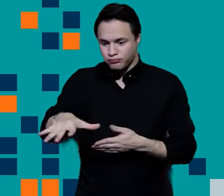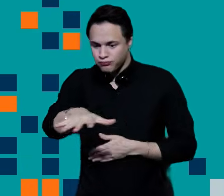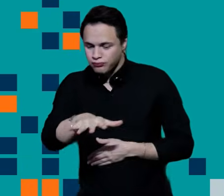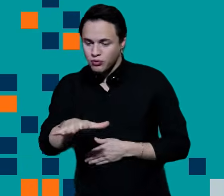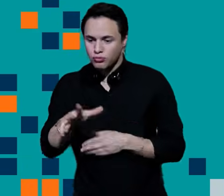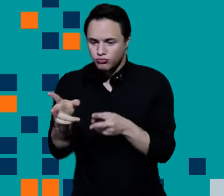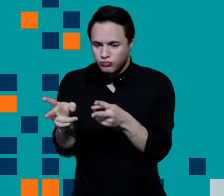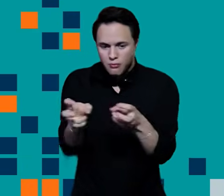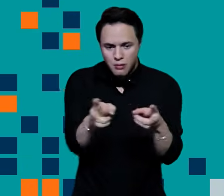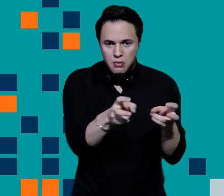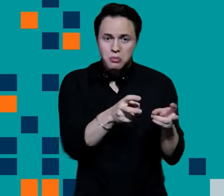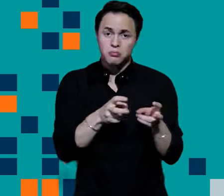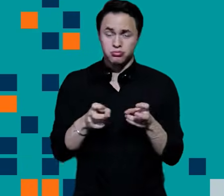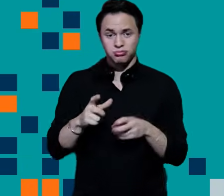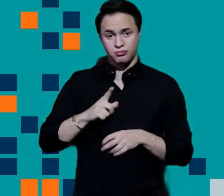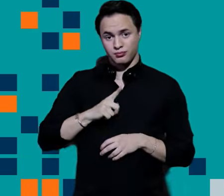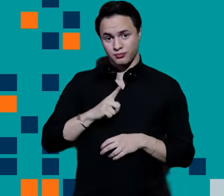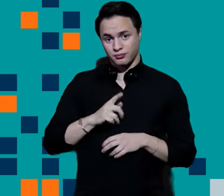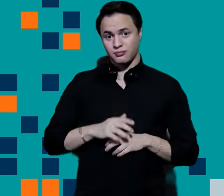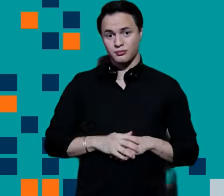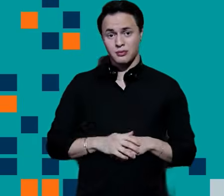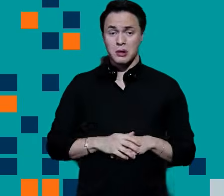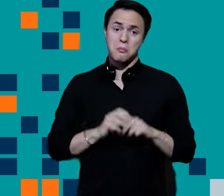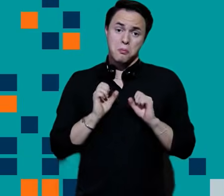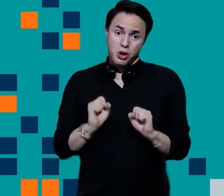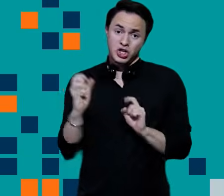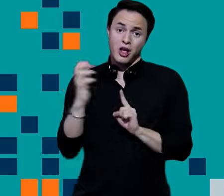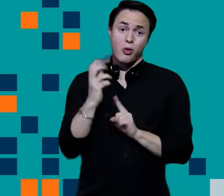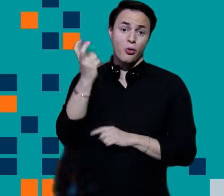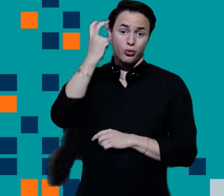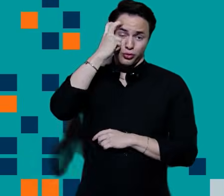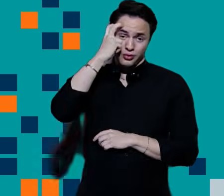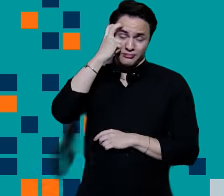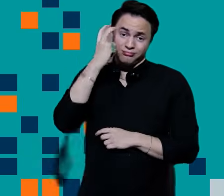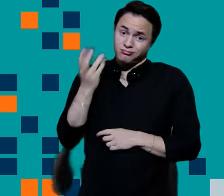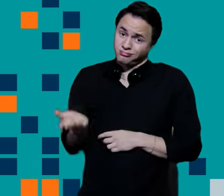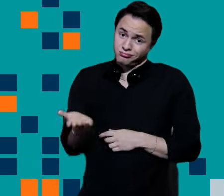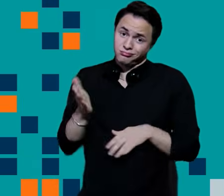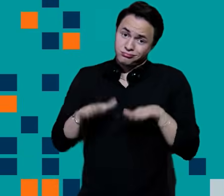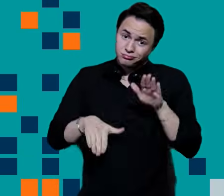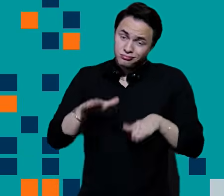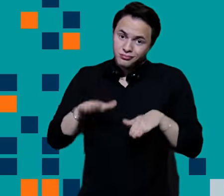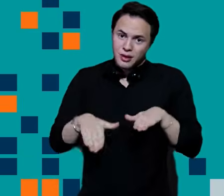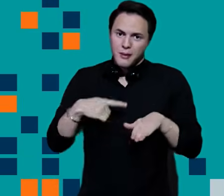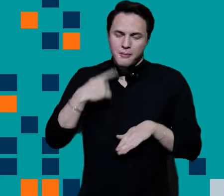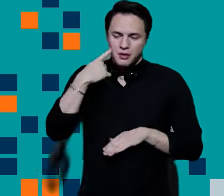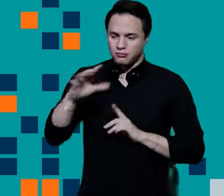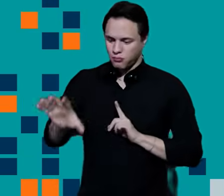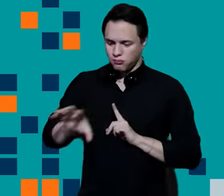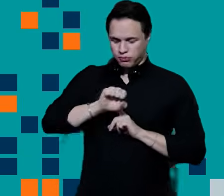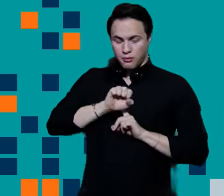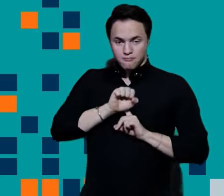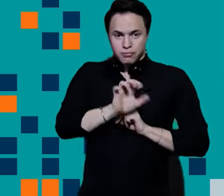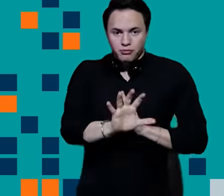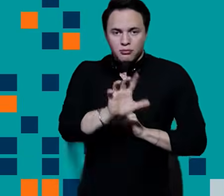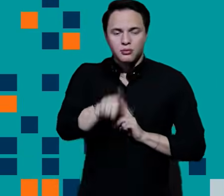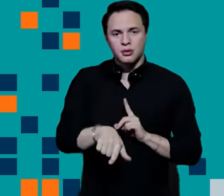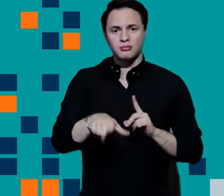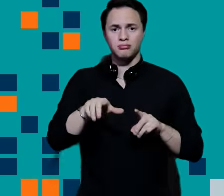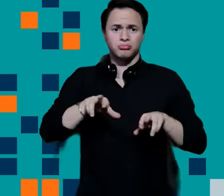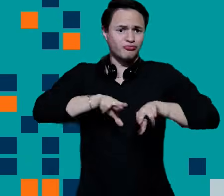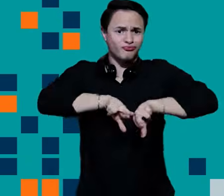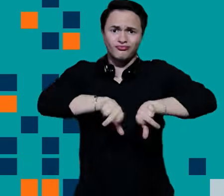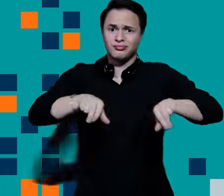learned, which can be cultural. And they can color and make those reactions very, very different. What's